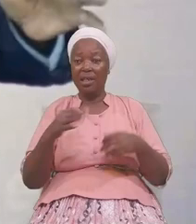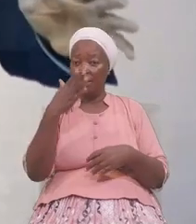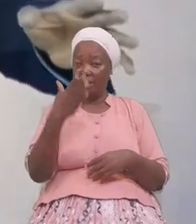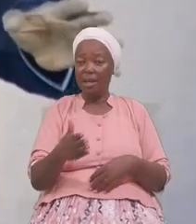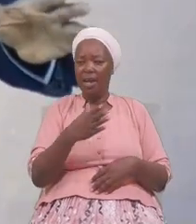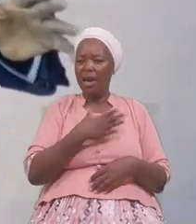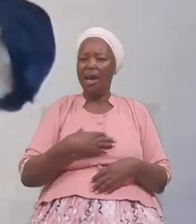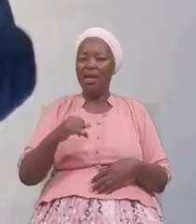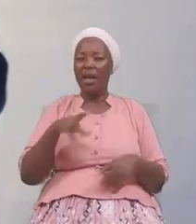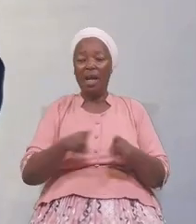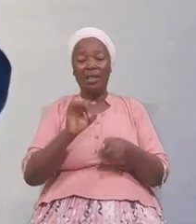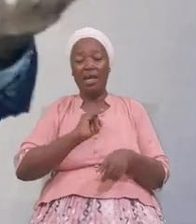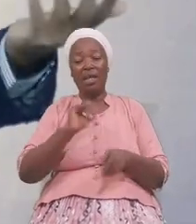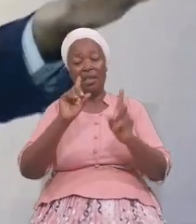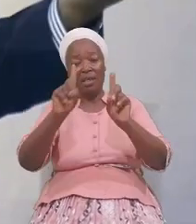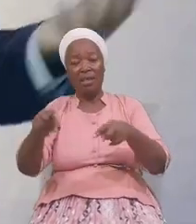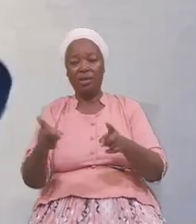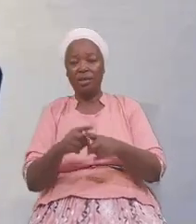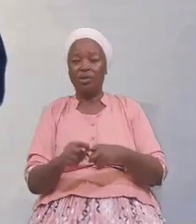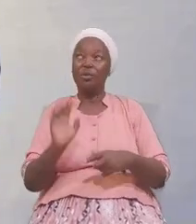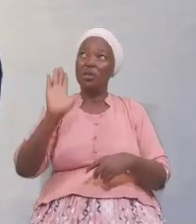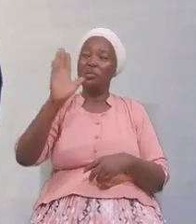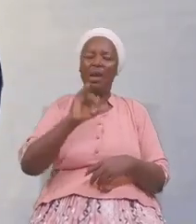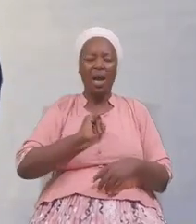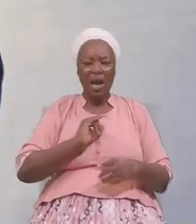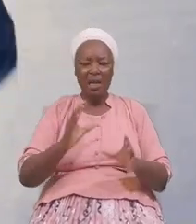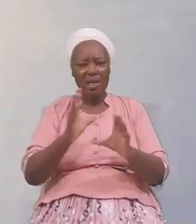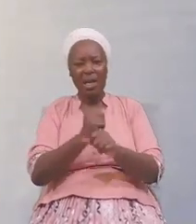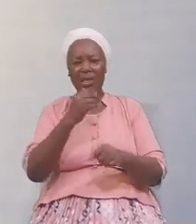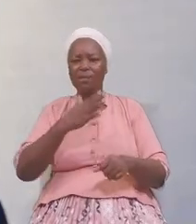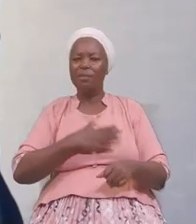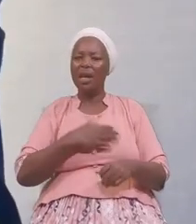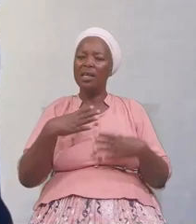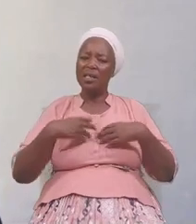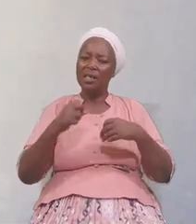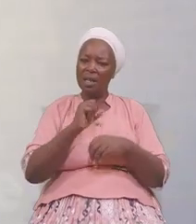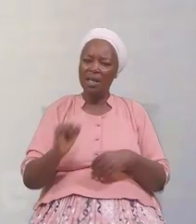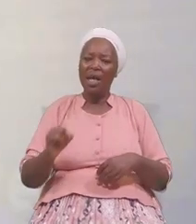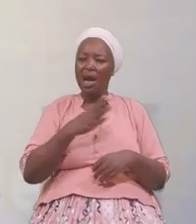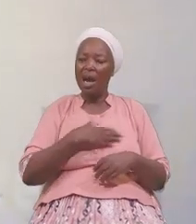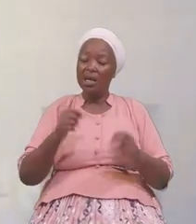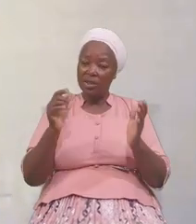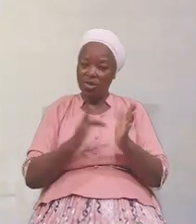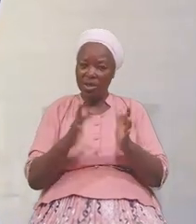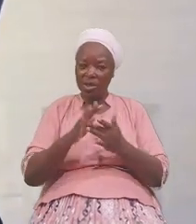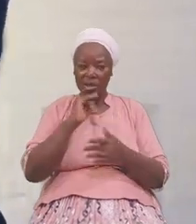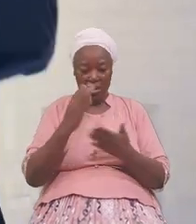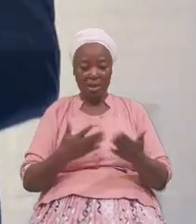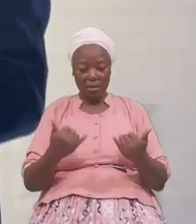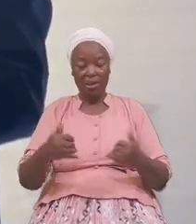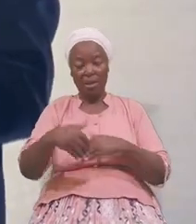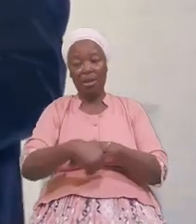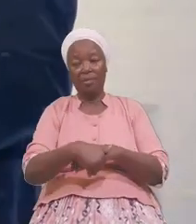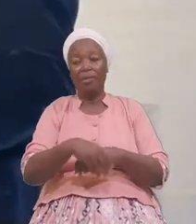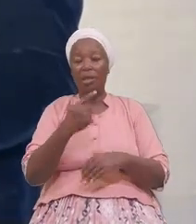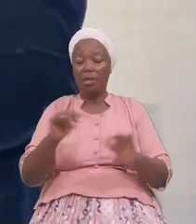I get to him, I possess my healing. And Jesus is here tonight, the